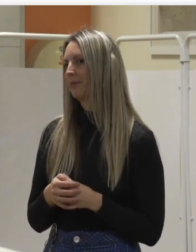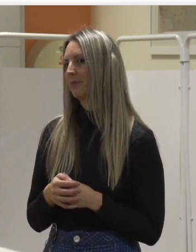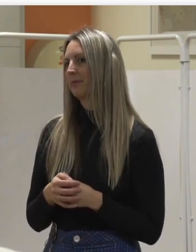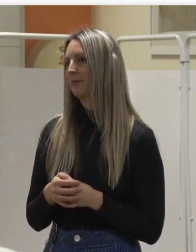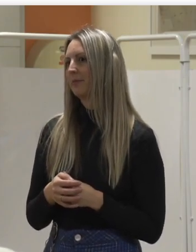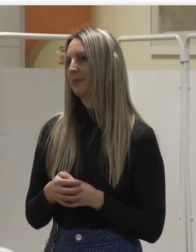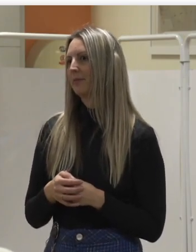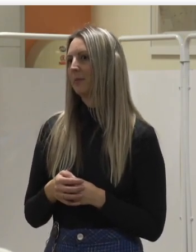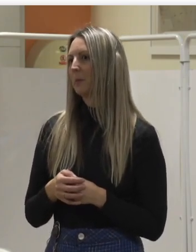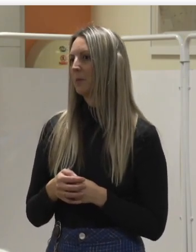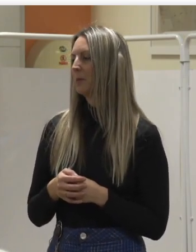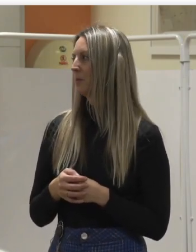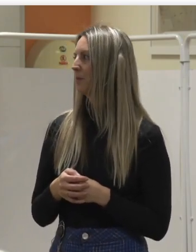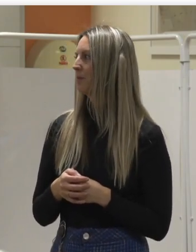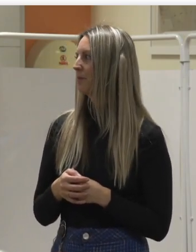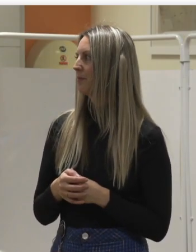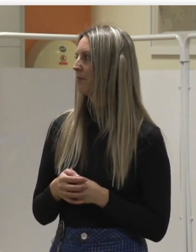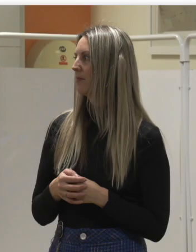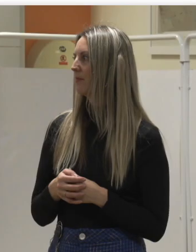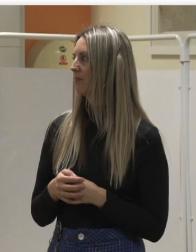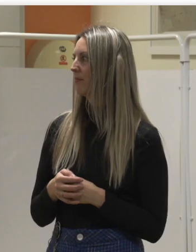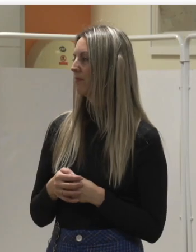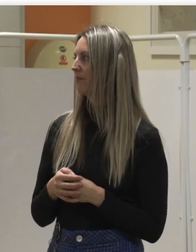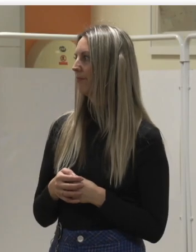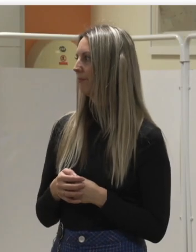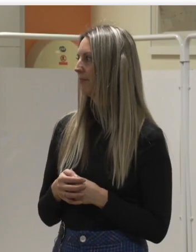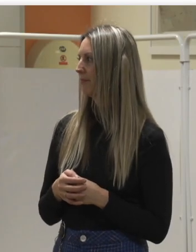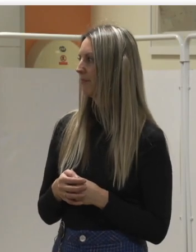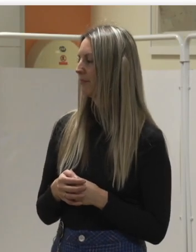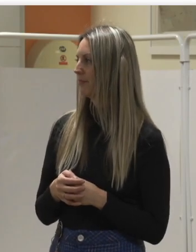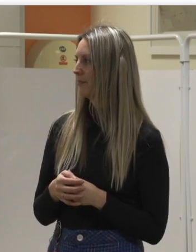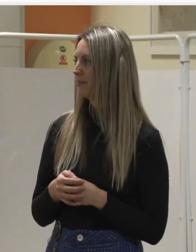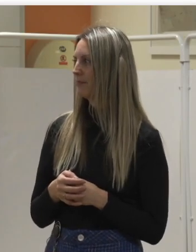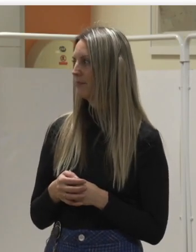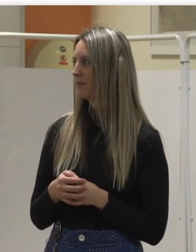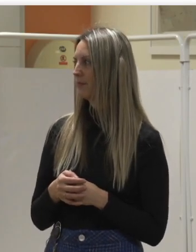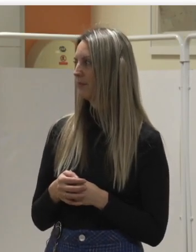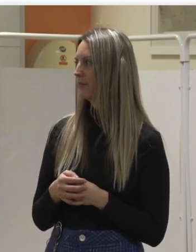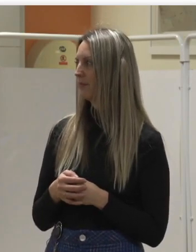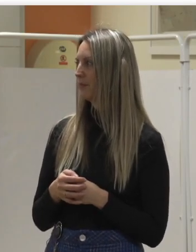yeah. So I think we have proven to some extent with our